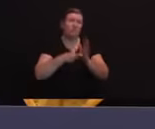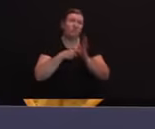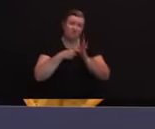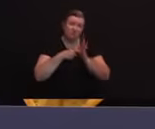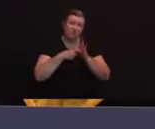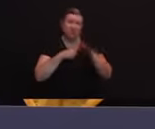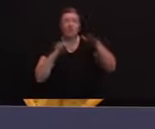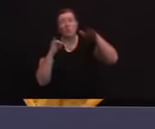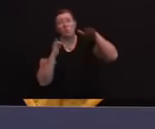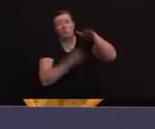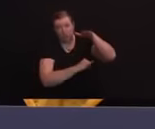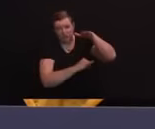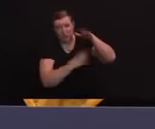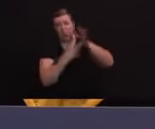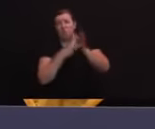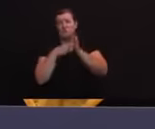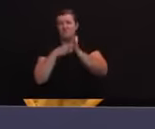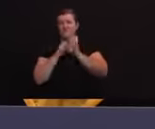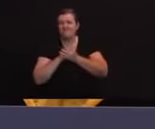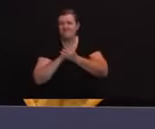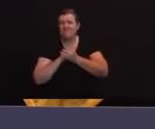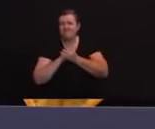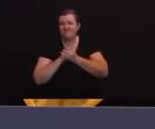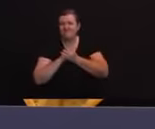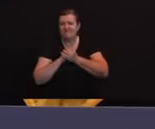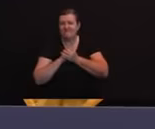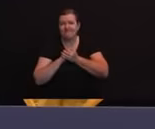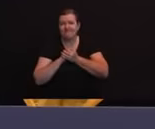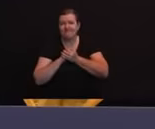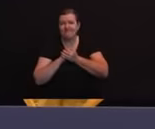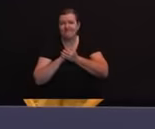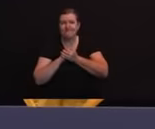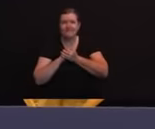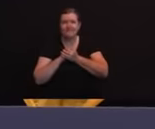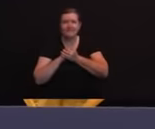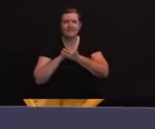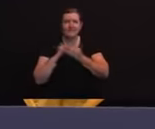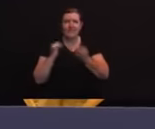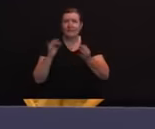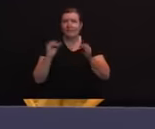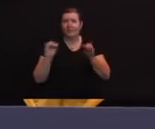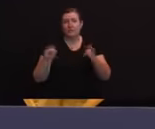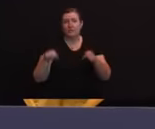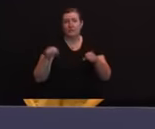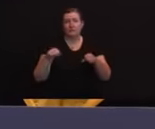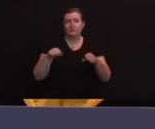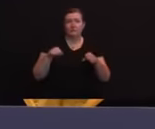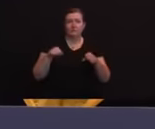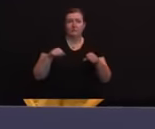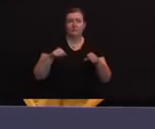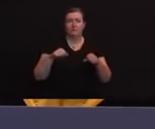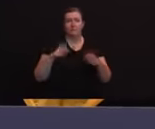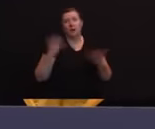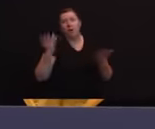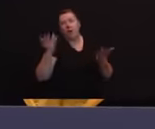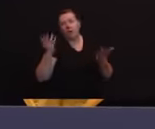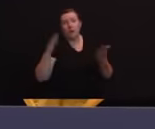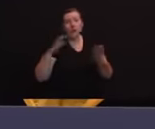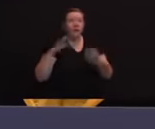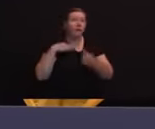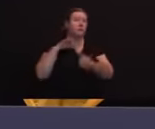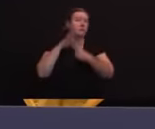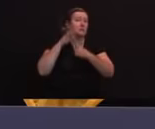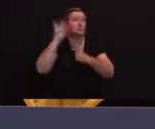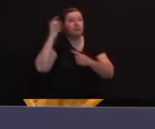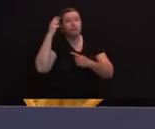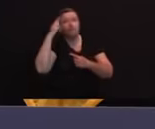requirement associated with that. And if at all possible, unless there's some particular reason that you're coming back for Thanksgiving